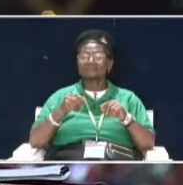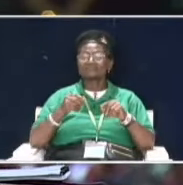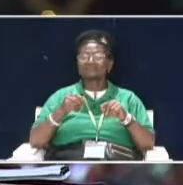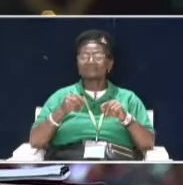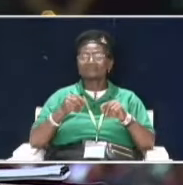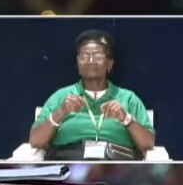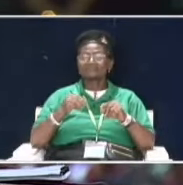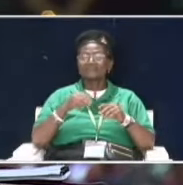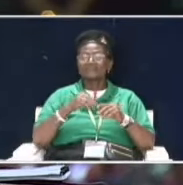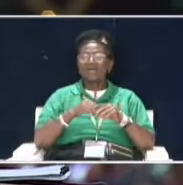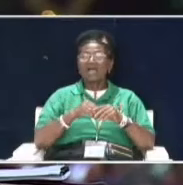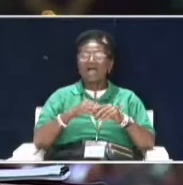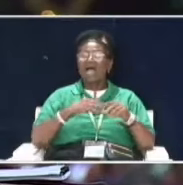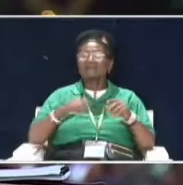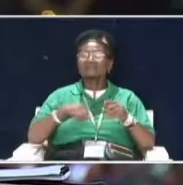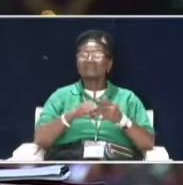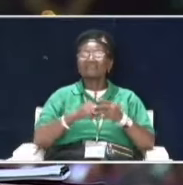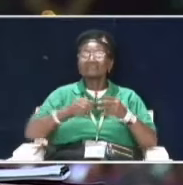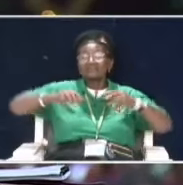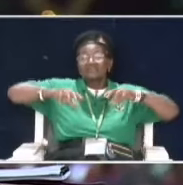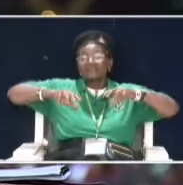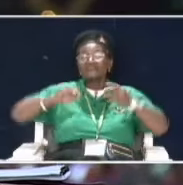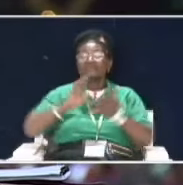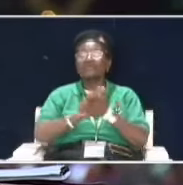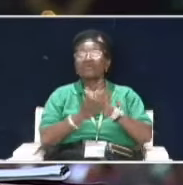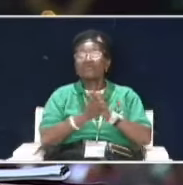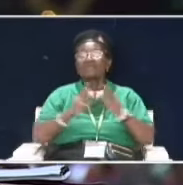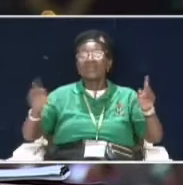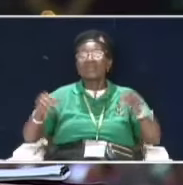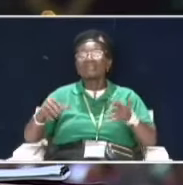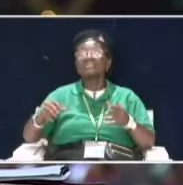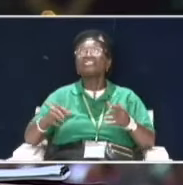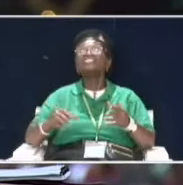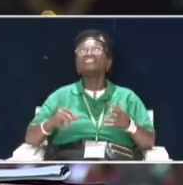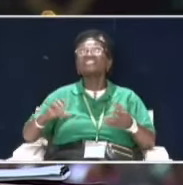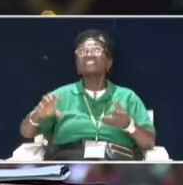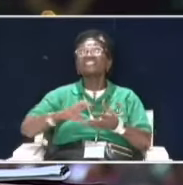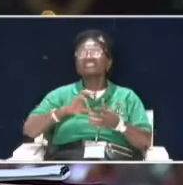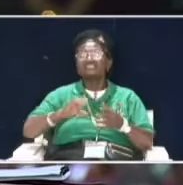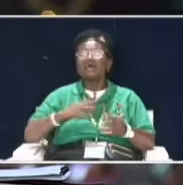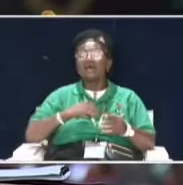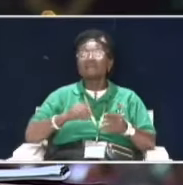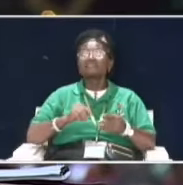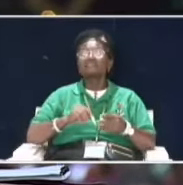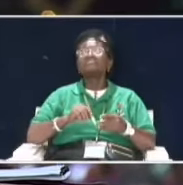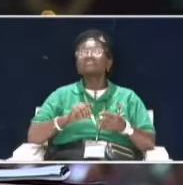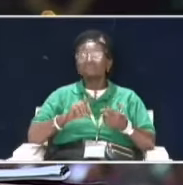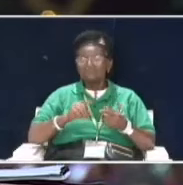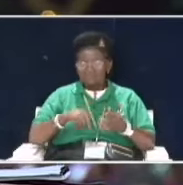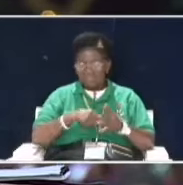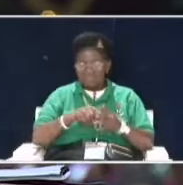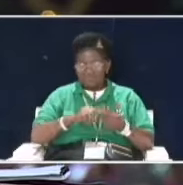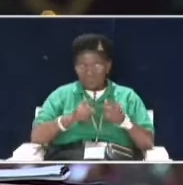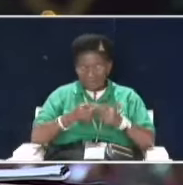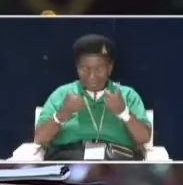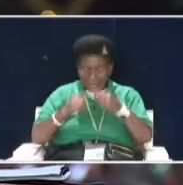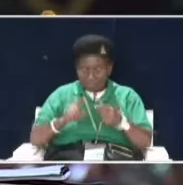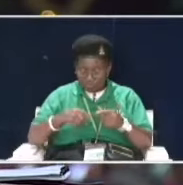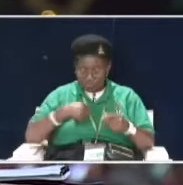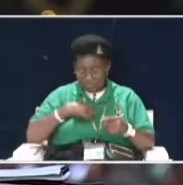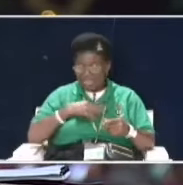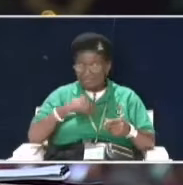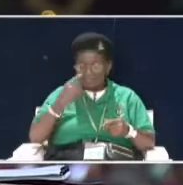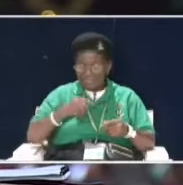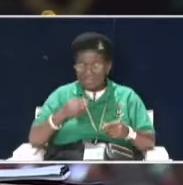And this chief became very sick. And the common friend came to me and said, please, come and pray for